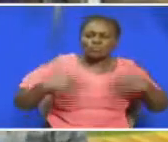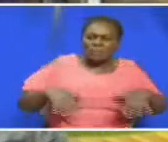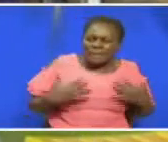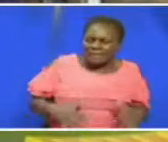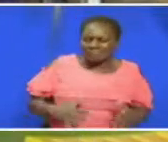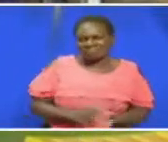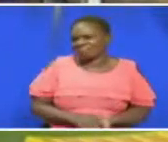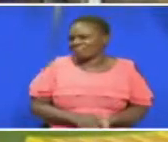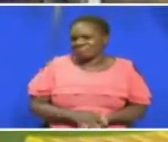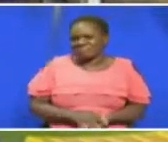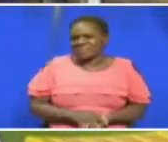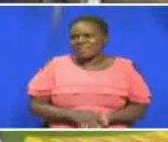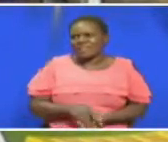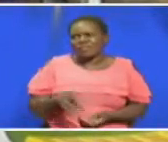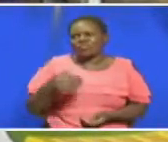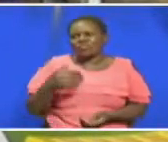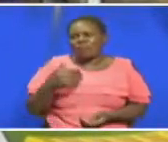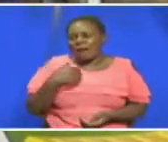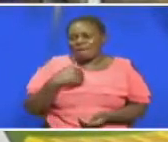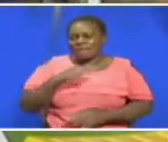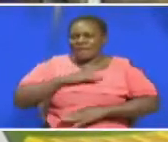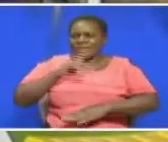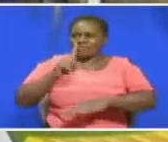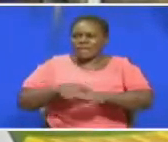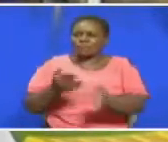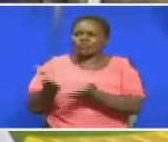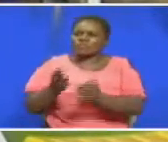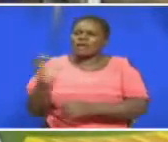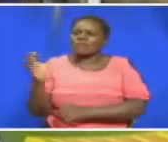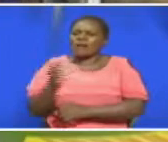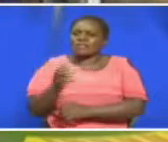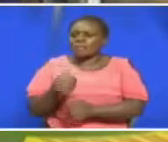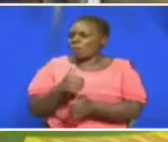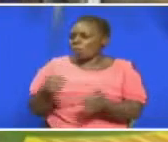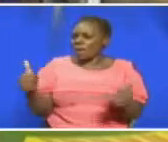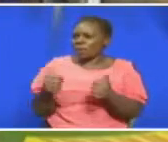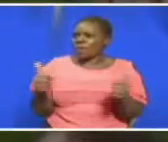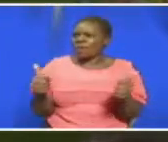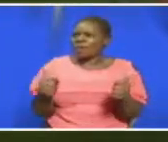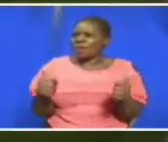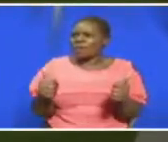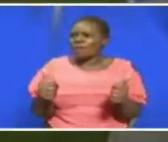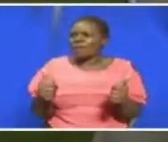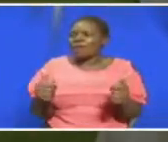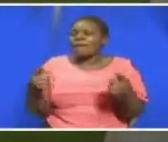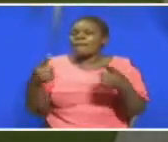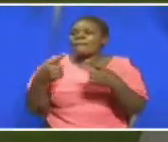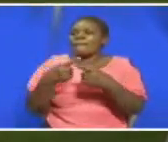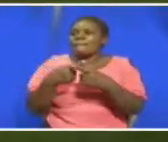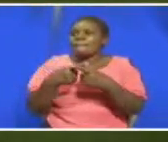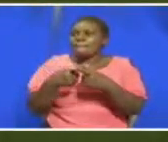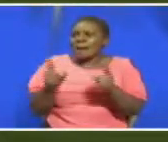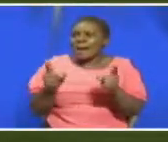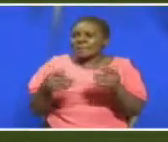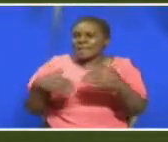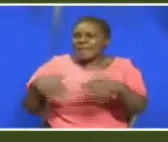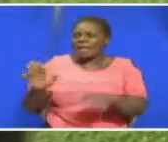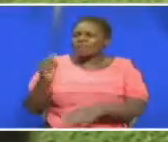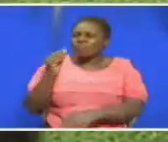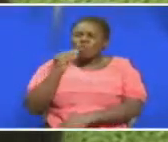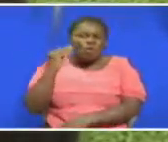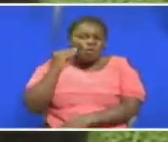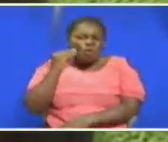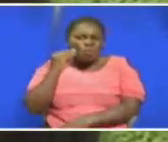So unapata ukona time enough ya kuserve customers wako to the fullest. But why not just leave the kid back